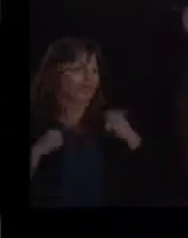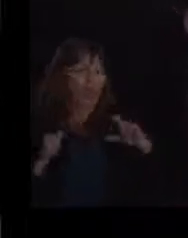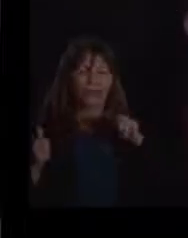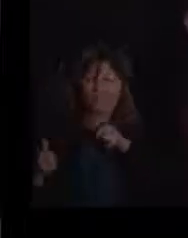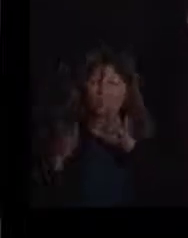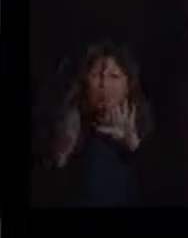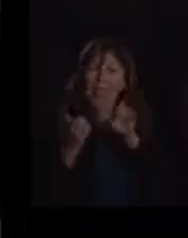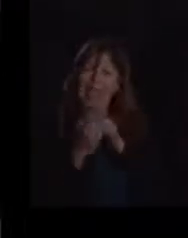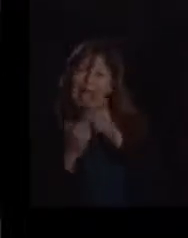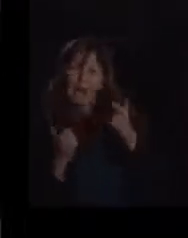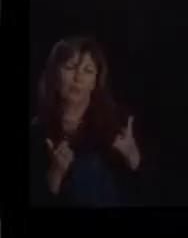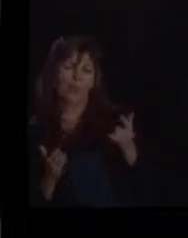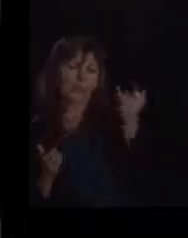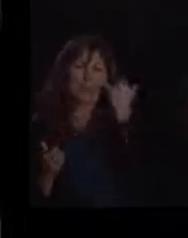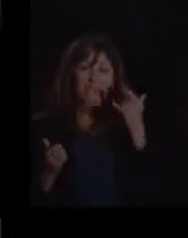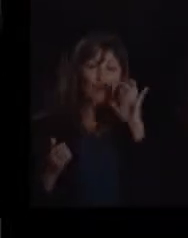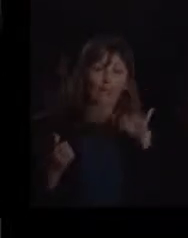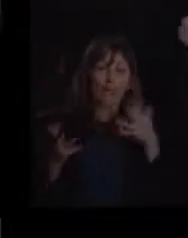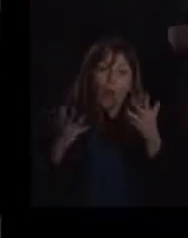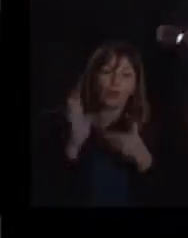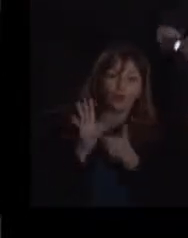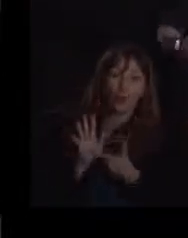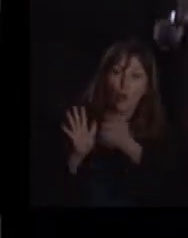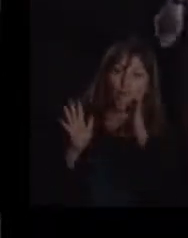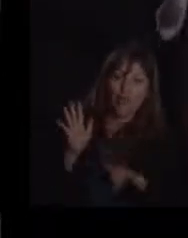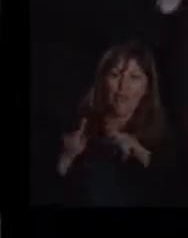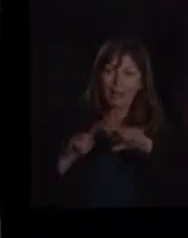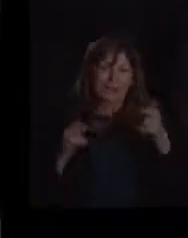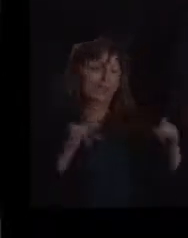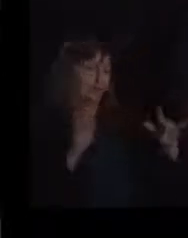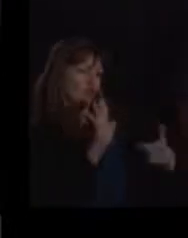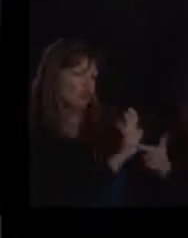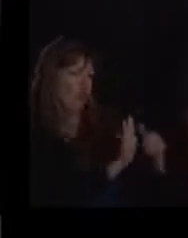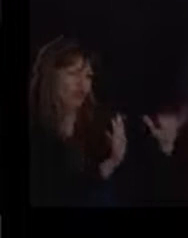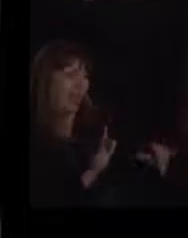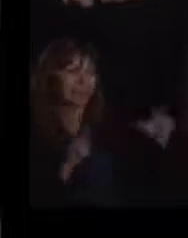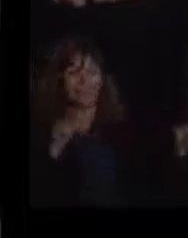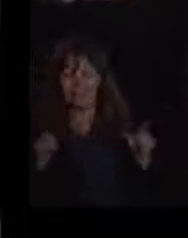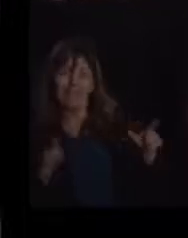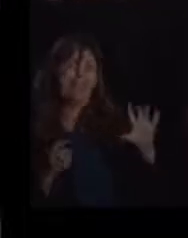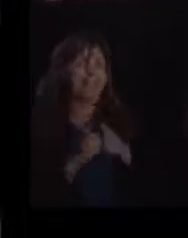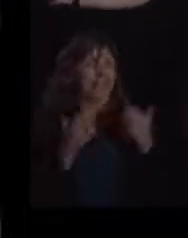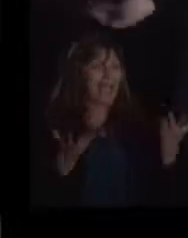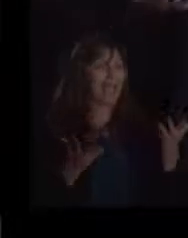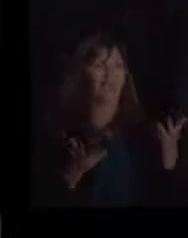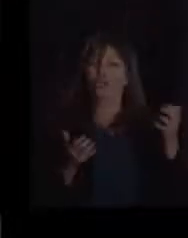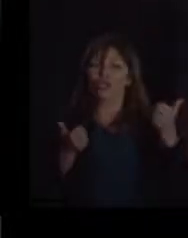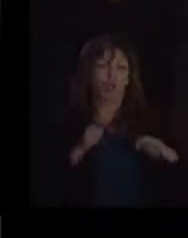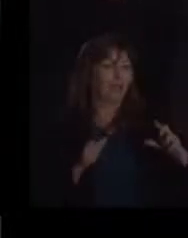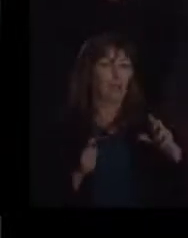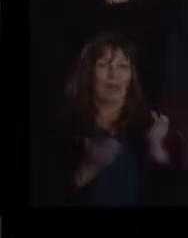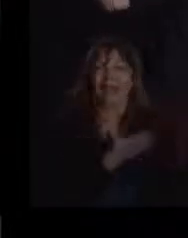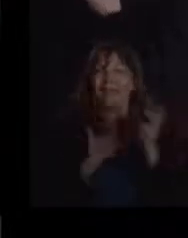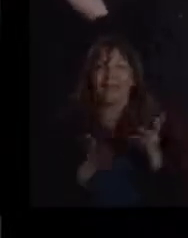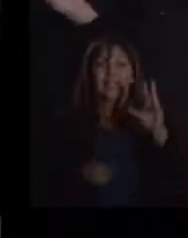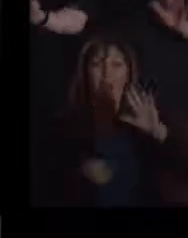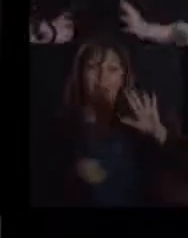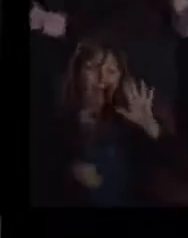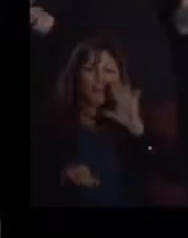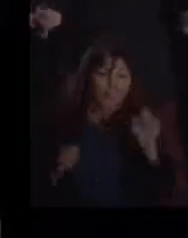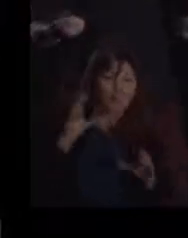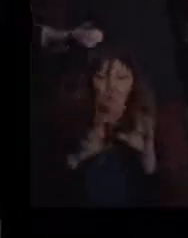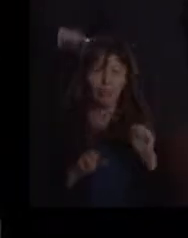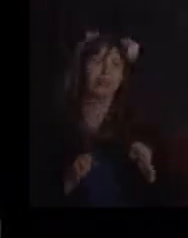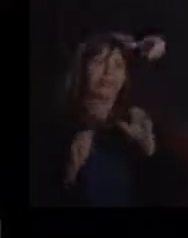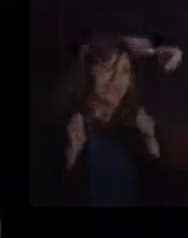design approaches of, well, actually, if this represents this, it was just like, actually, whack everything on the page. Everything.